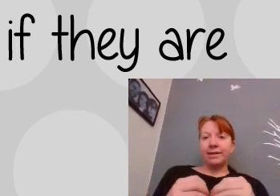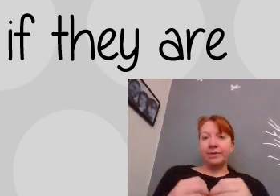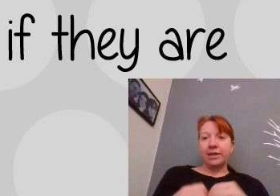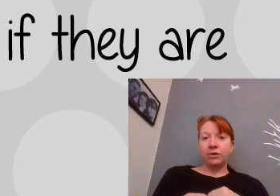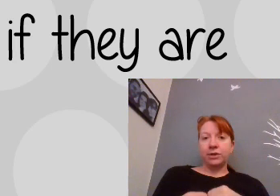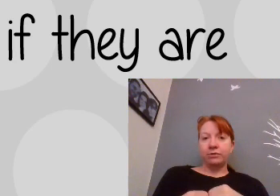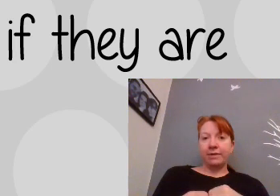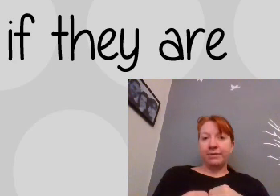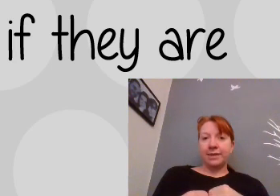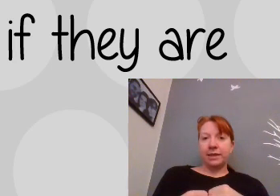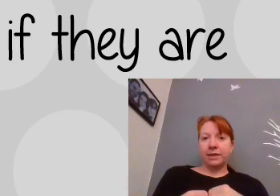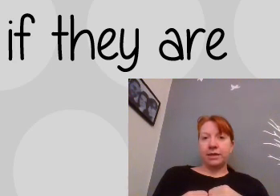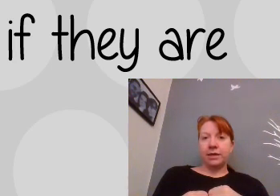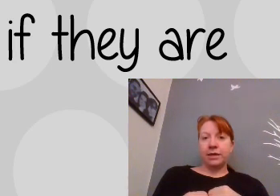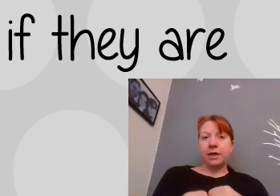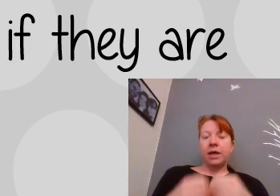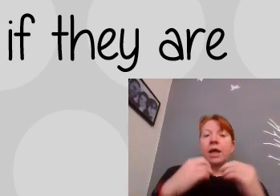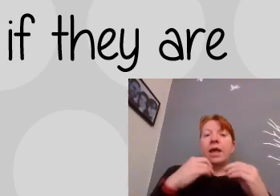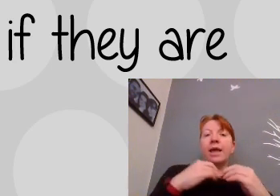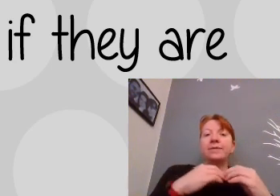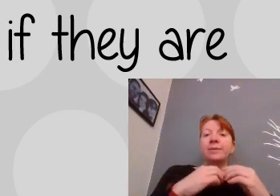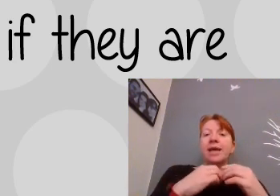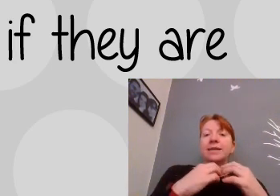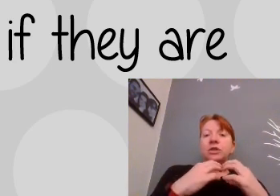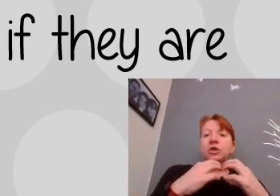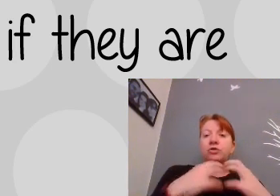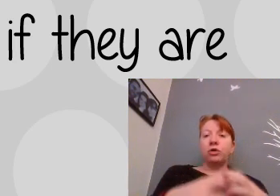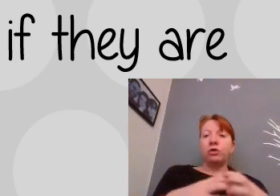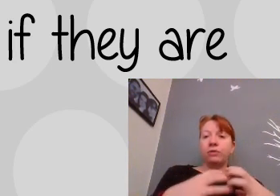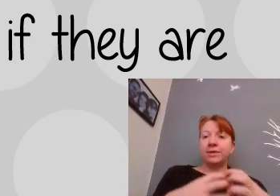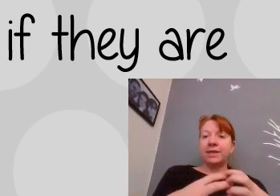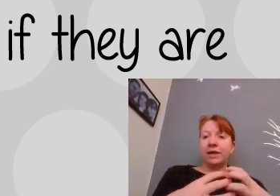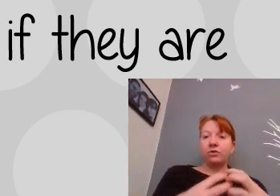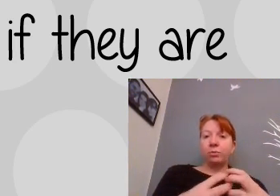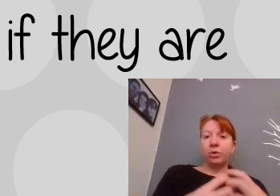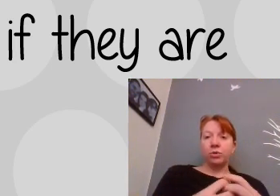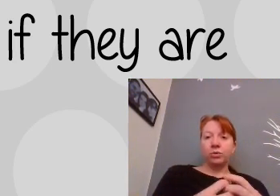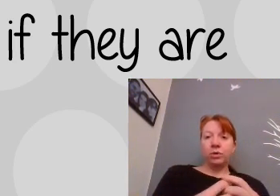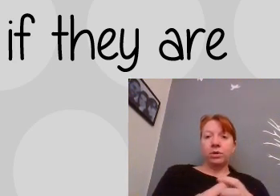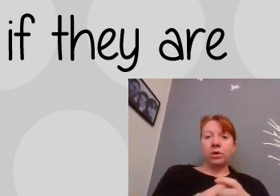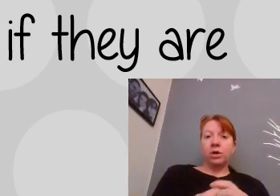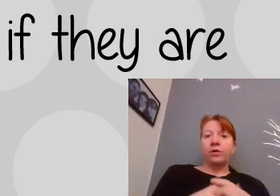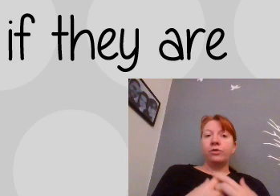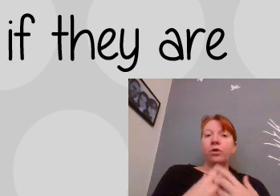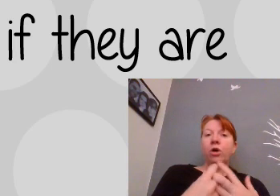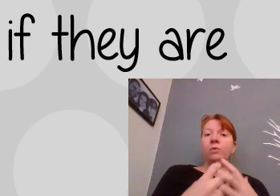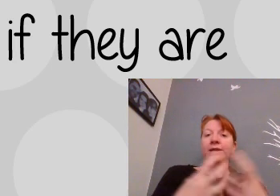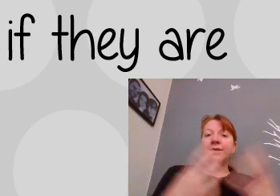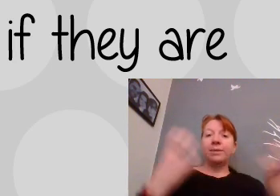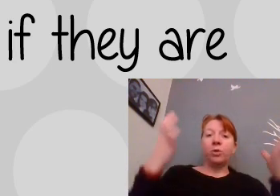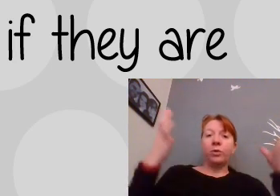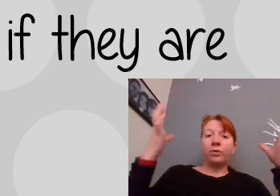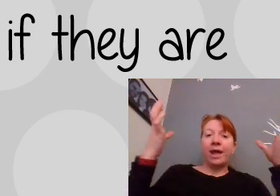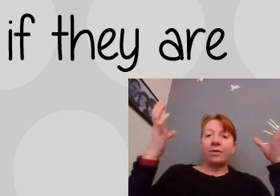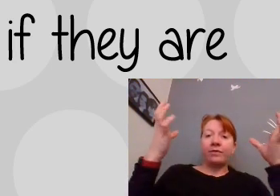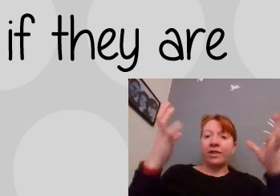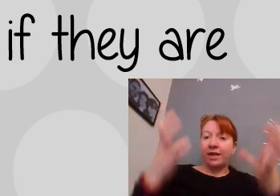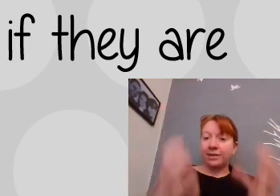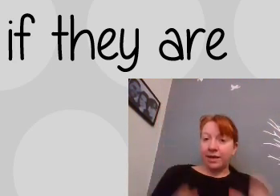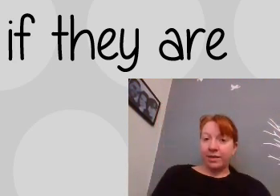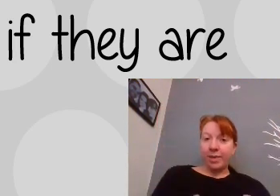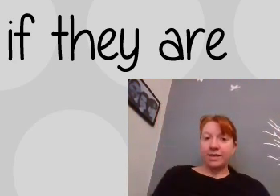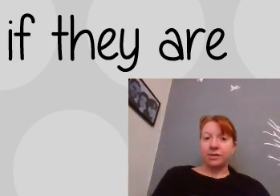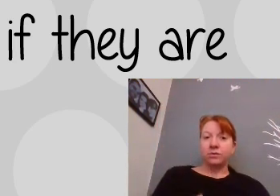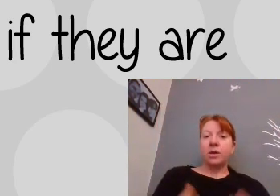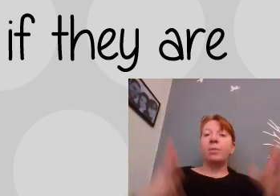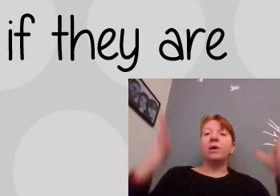general relativity looks at gravity. If something has a strong gravitational pull, not only does it pull down other